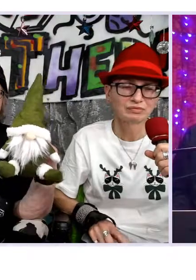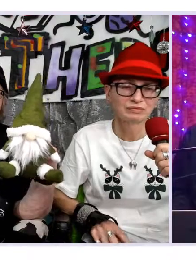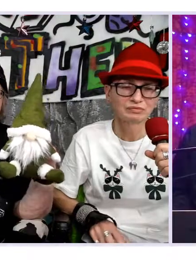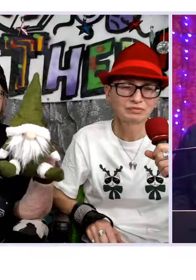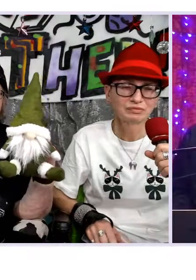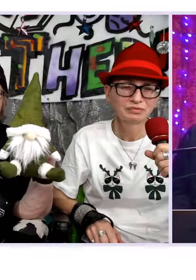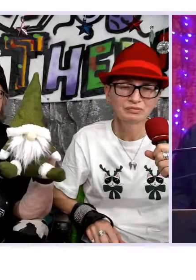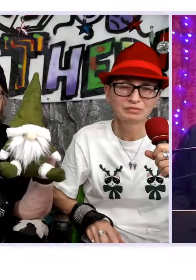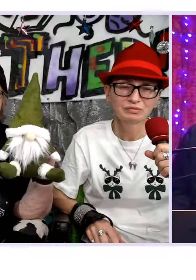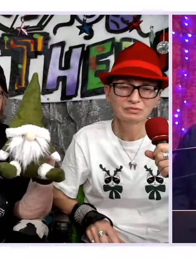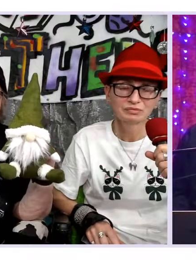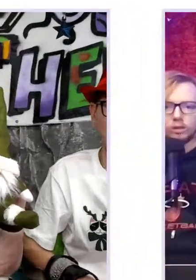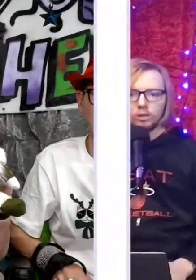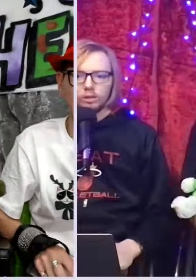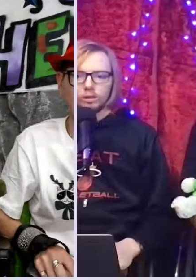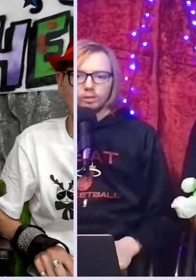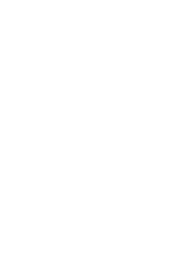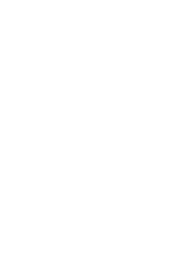commentate.